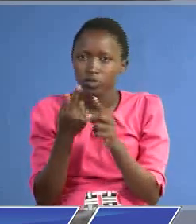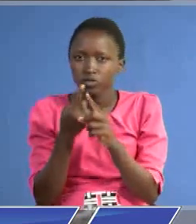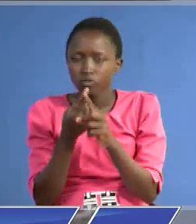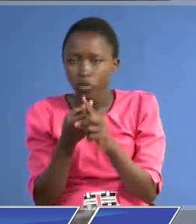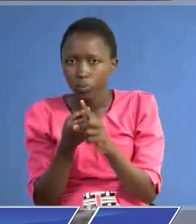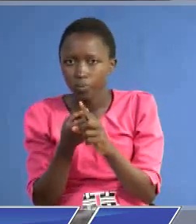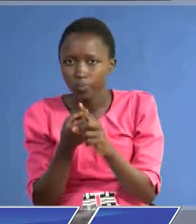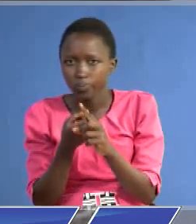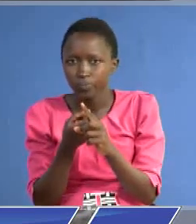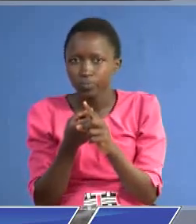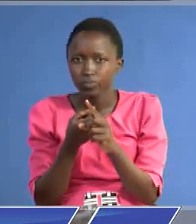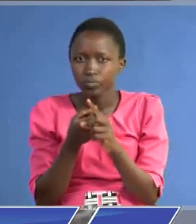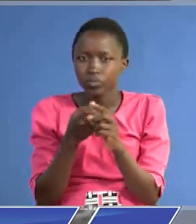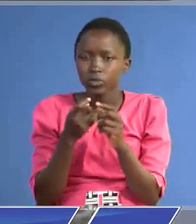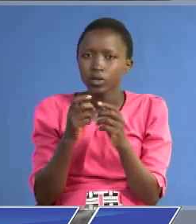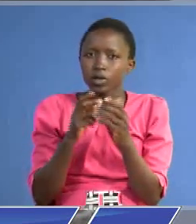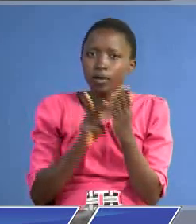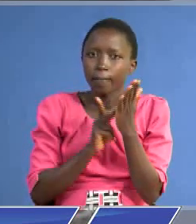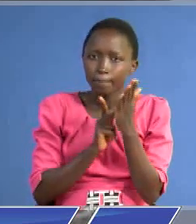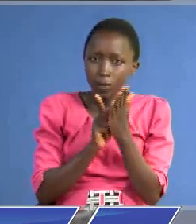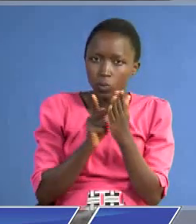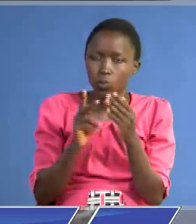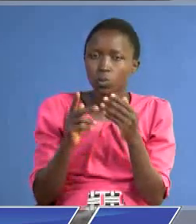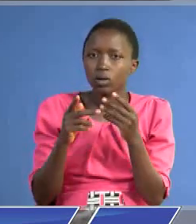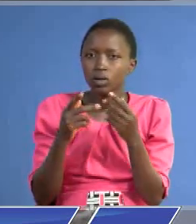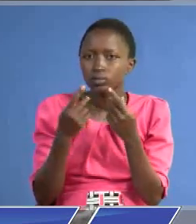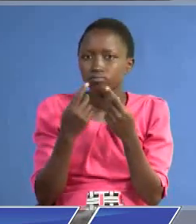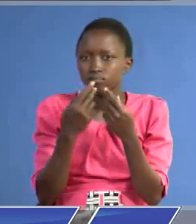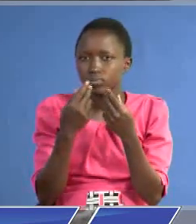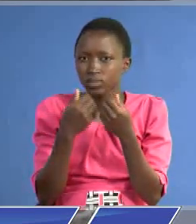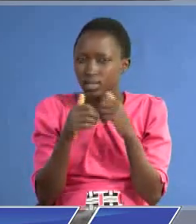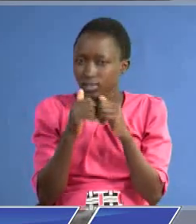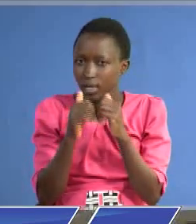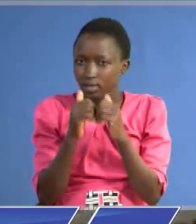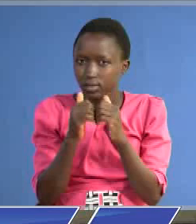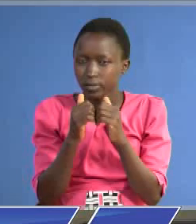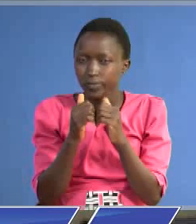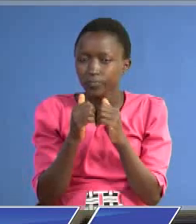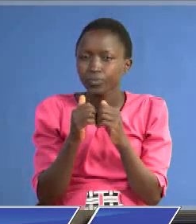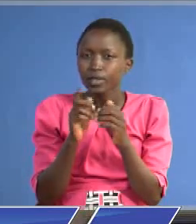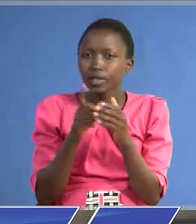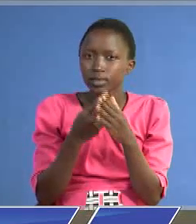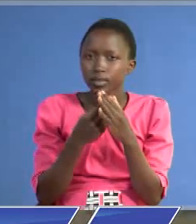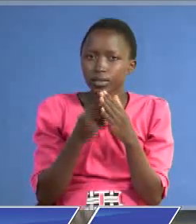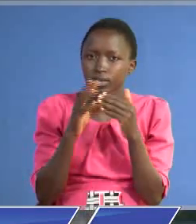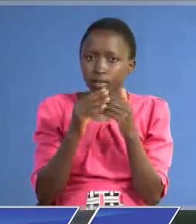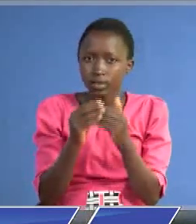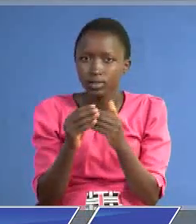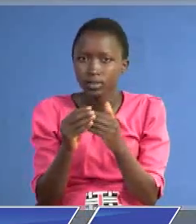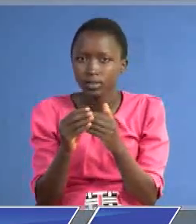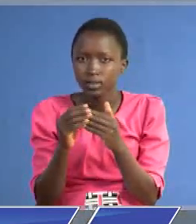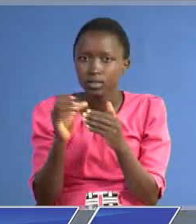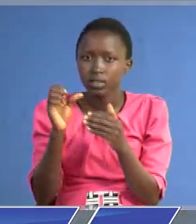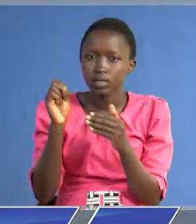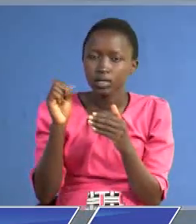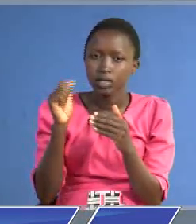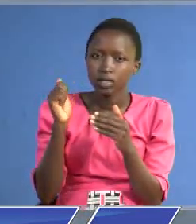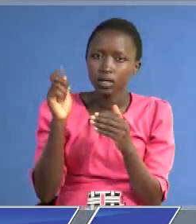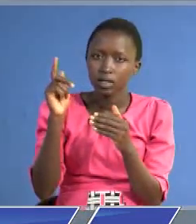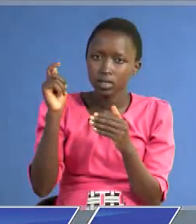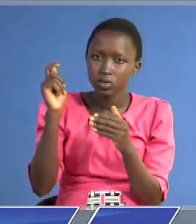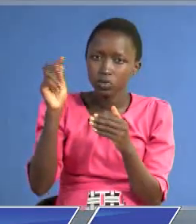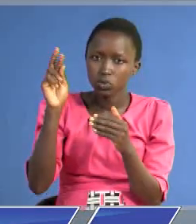from science, pure science like physics, astrophysics and astronomy. The leading astronomy player in